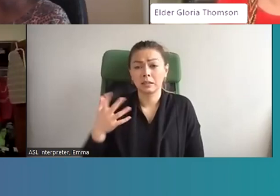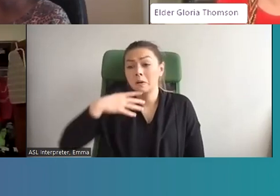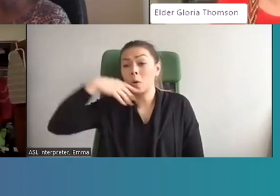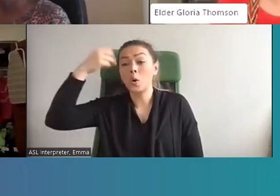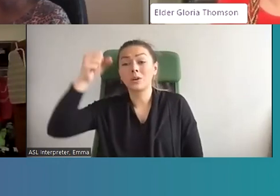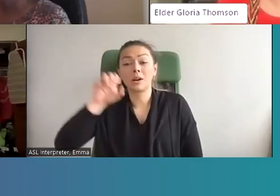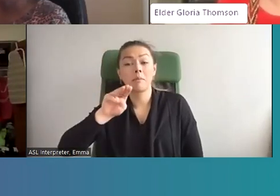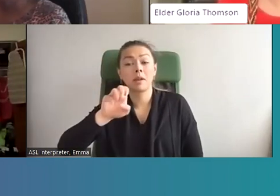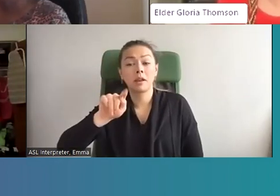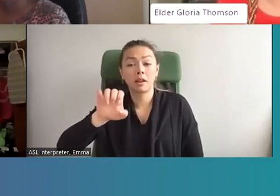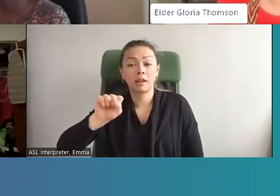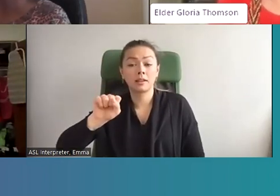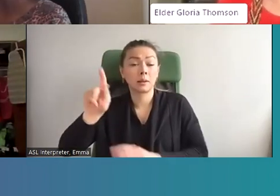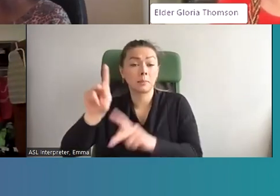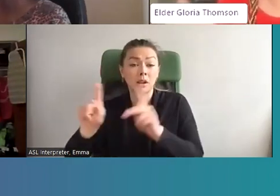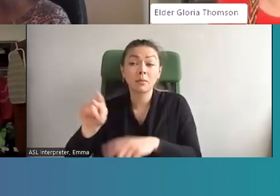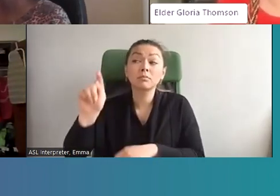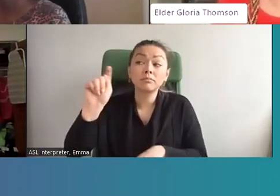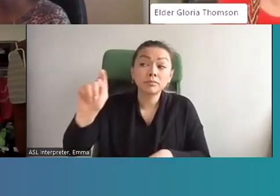are considered elders that,